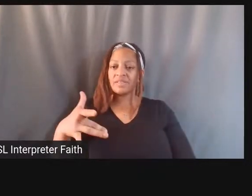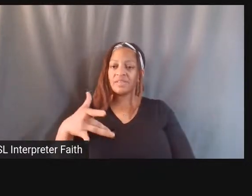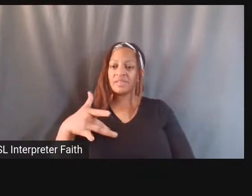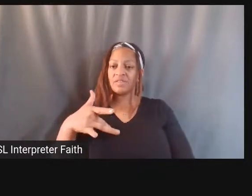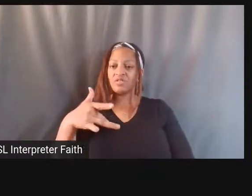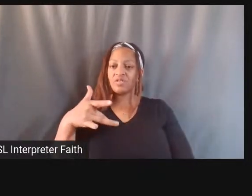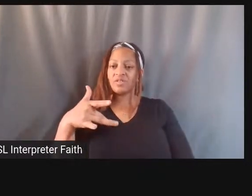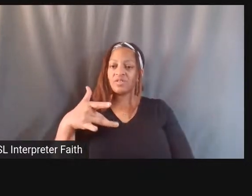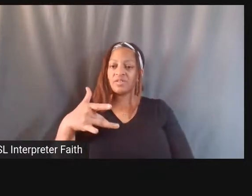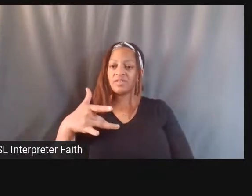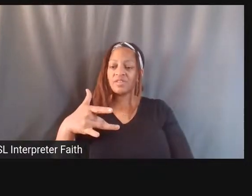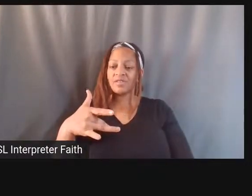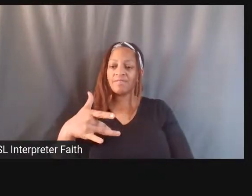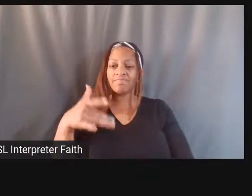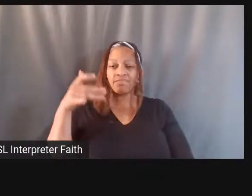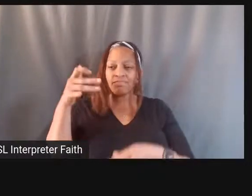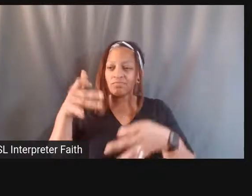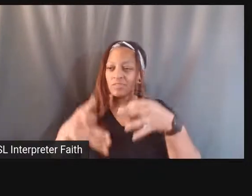No judgment,